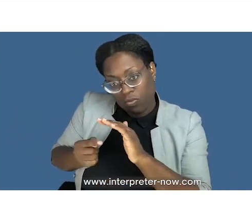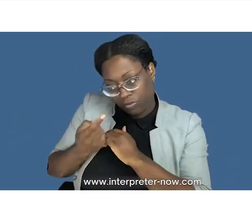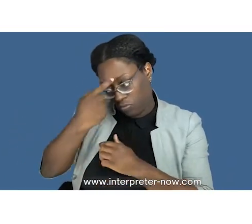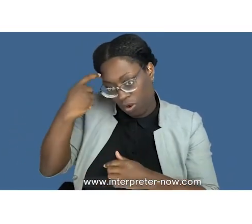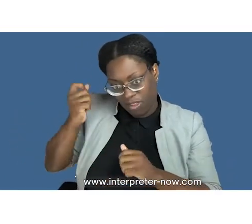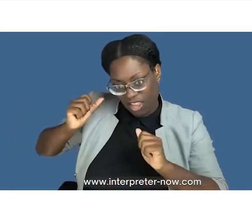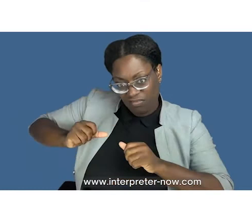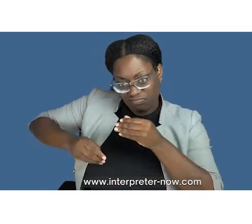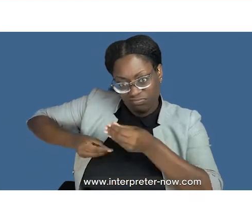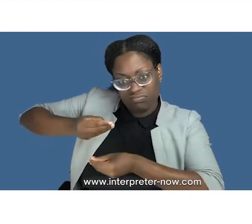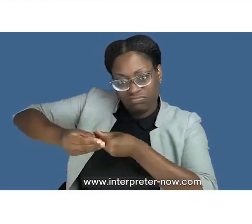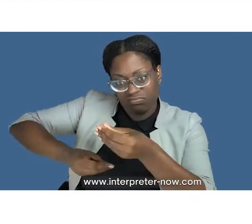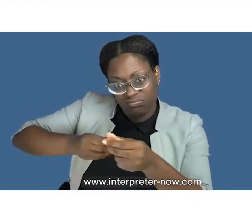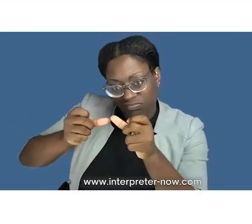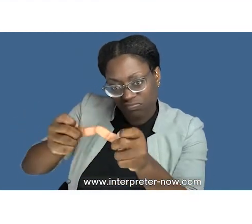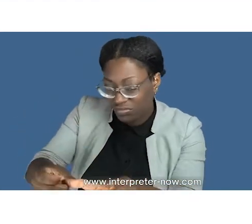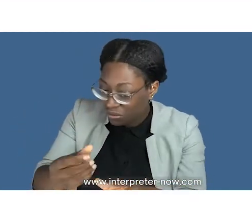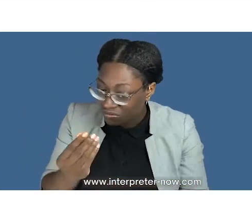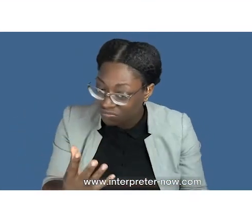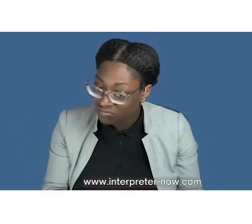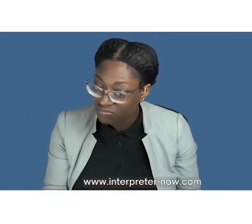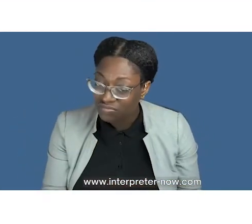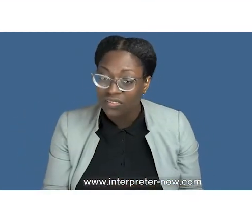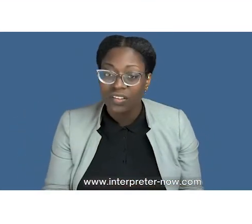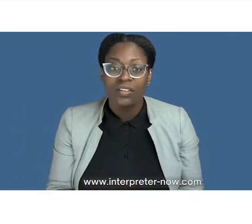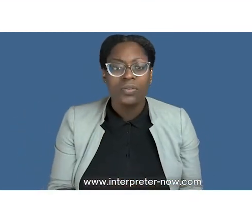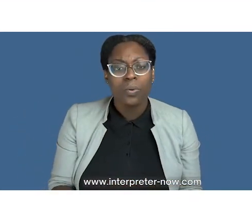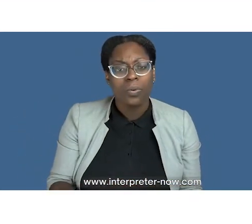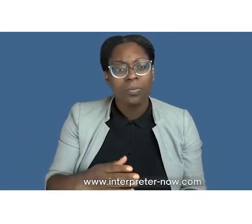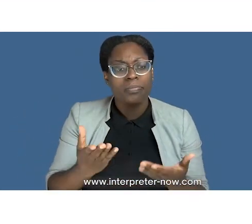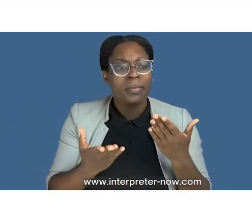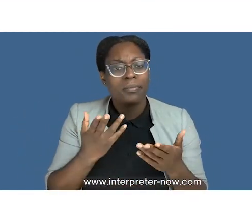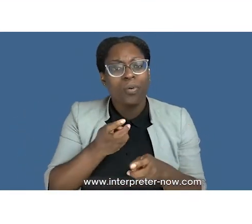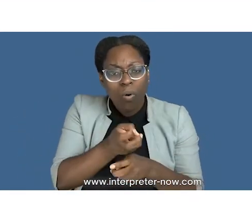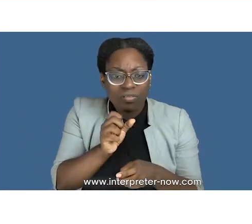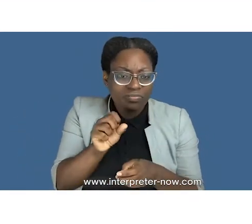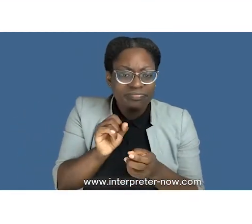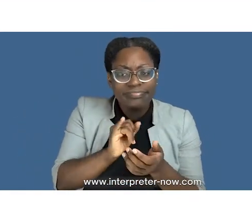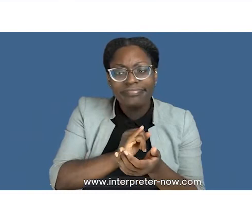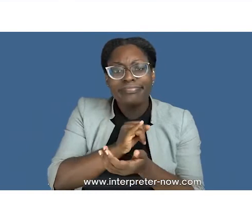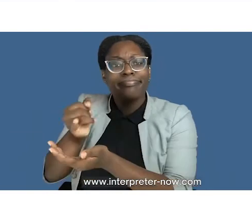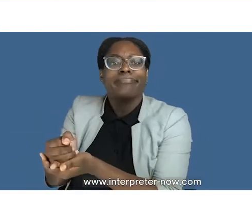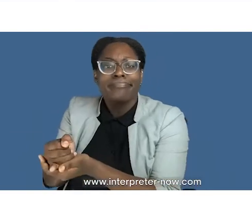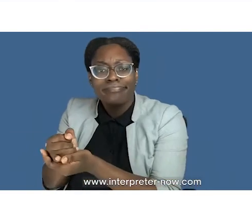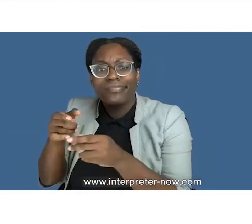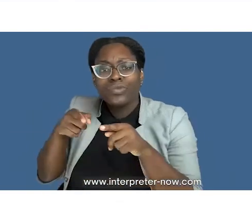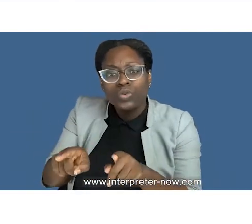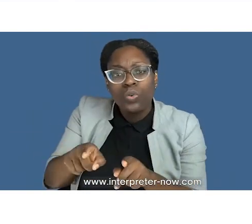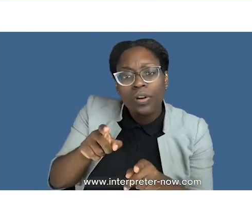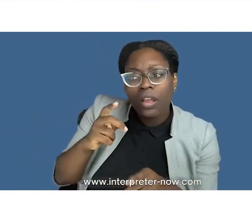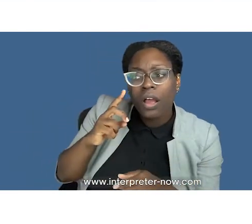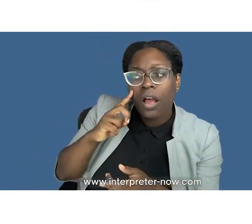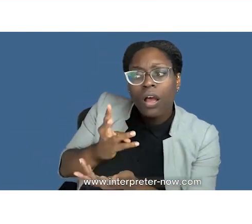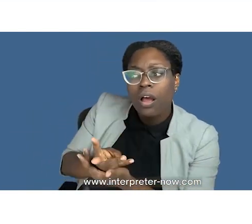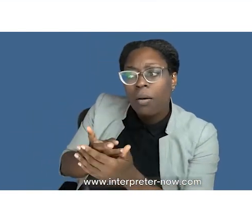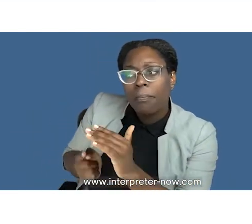our physically through our fetal cells and also through our words and actions as well. And so it's really important to address